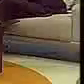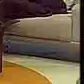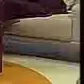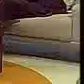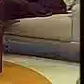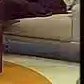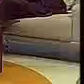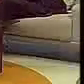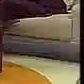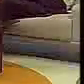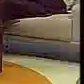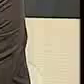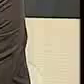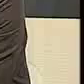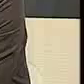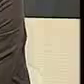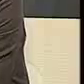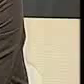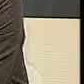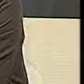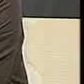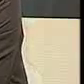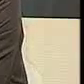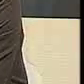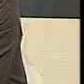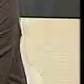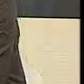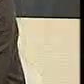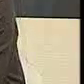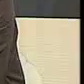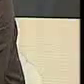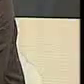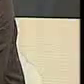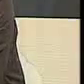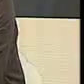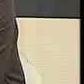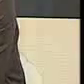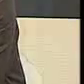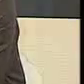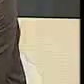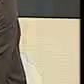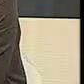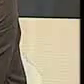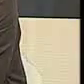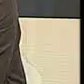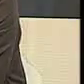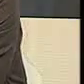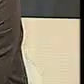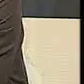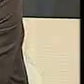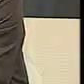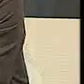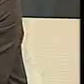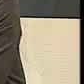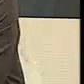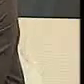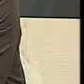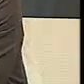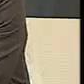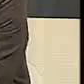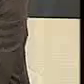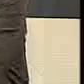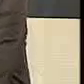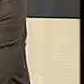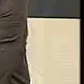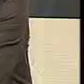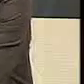an encouragement we also have our cases honorable Timothy Wanyony lives with disability who will be on this set and I believe that should be an